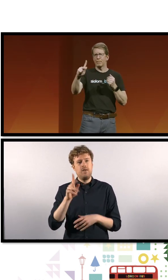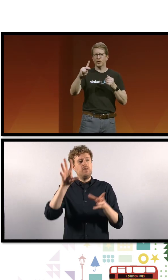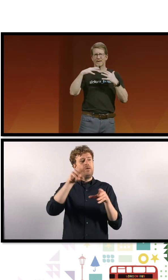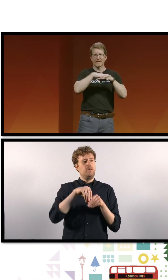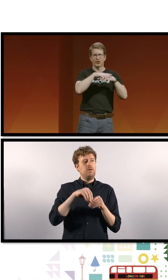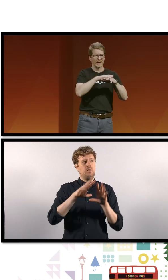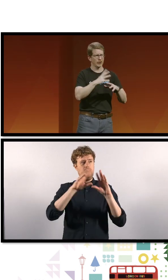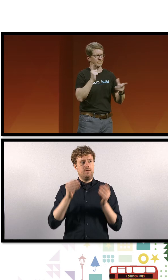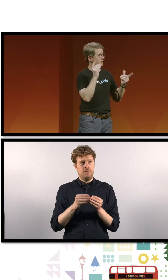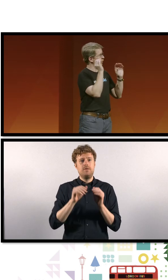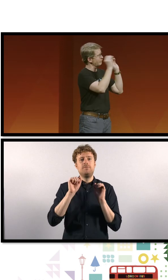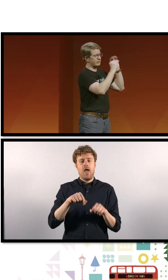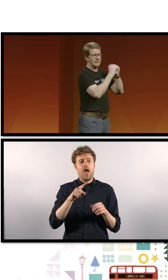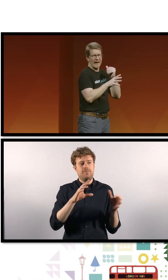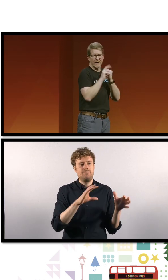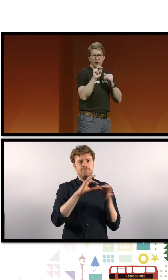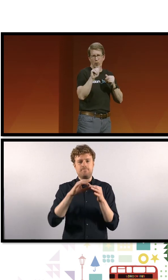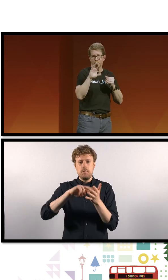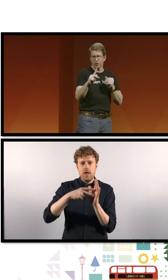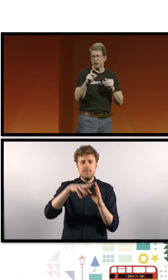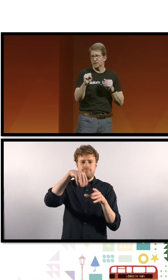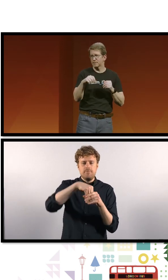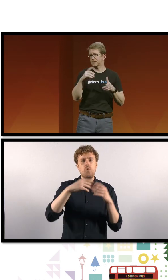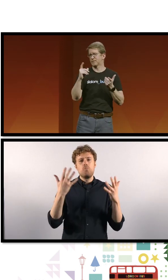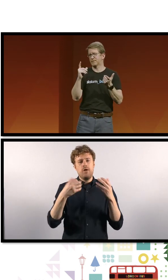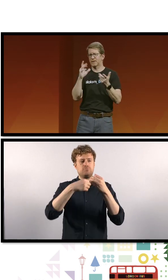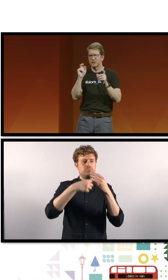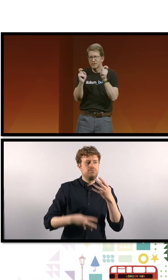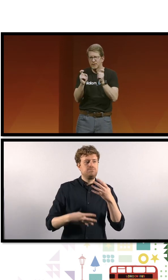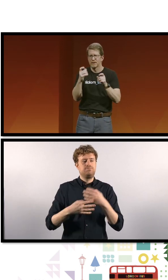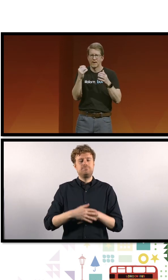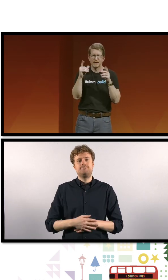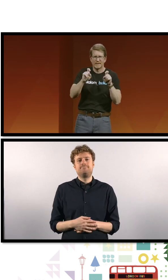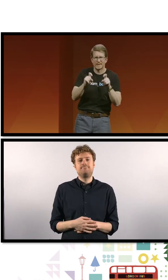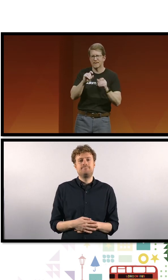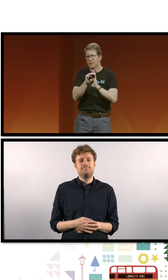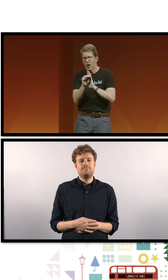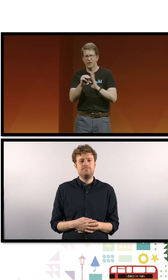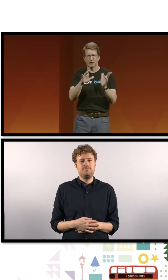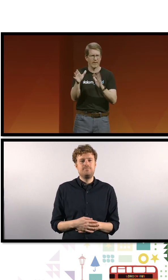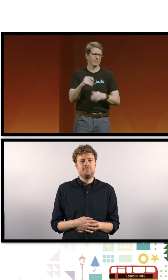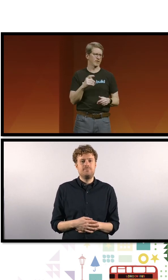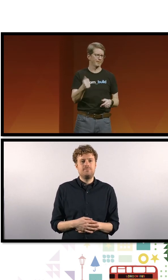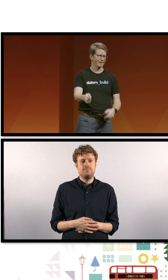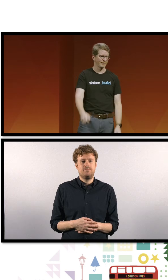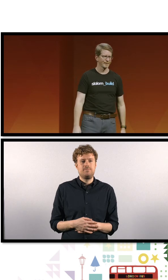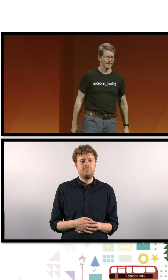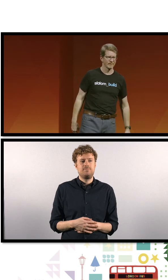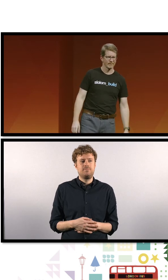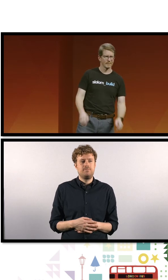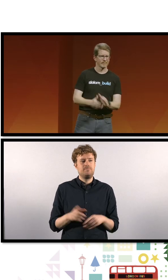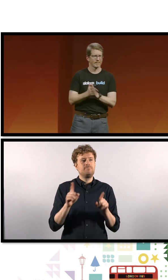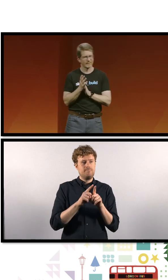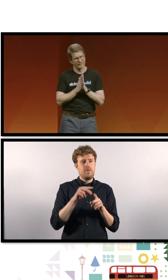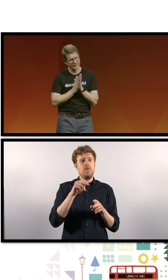Also, we can add the notebook integration. You can tweak things there to be able to test your